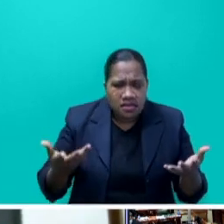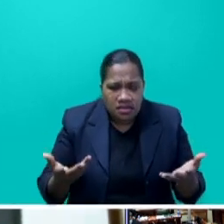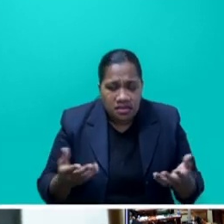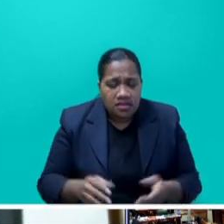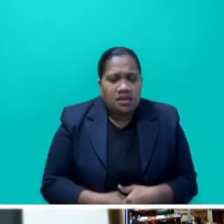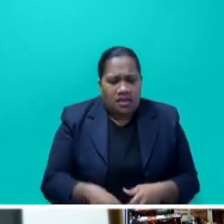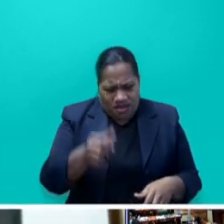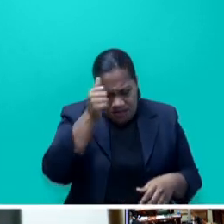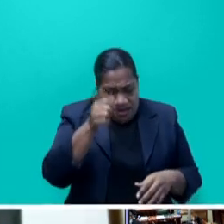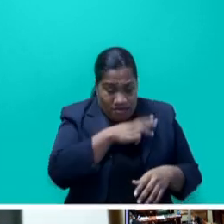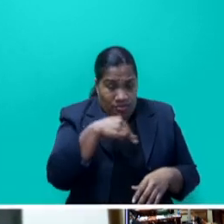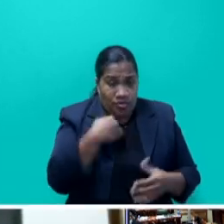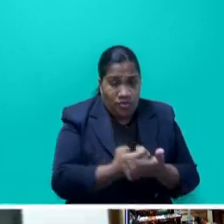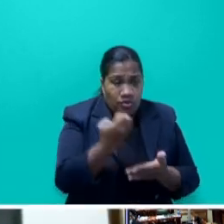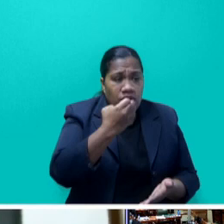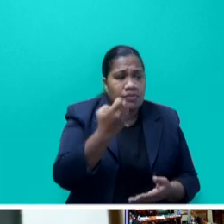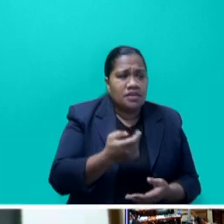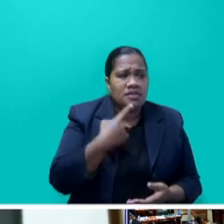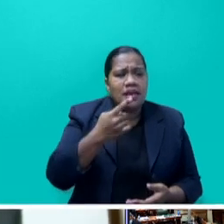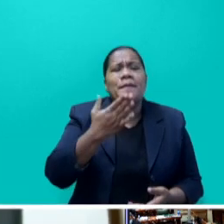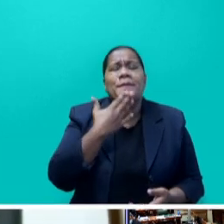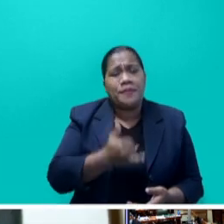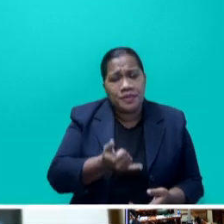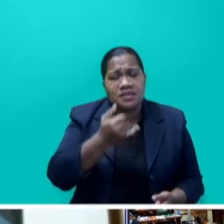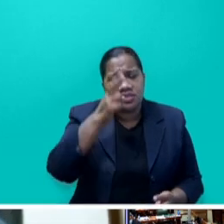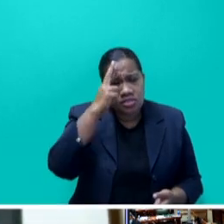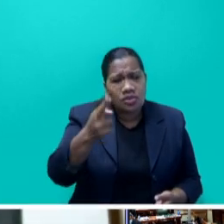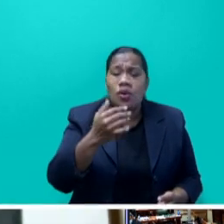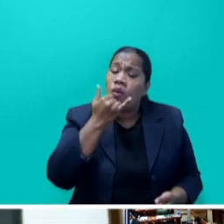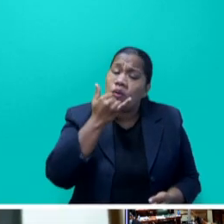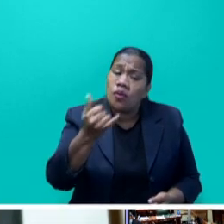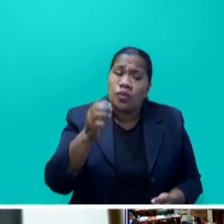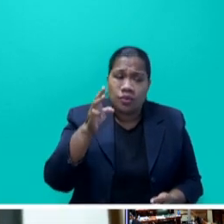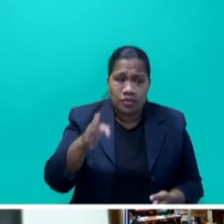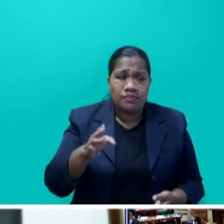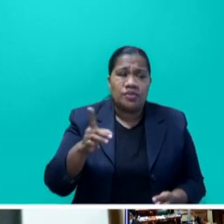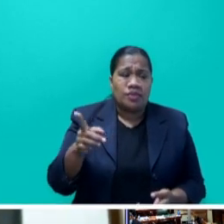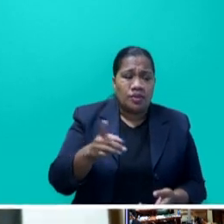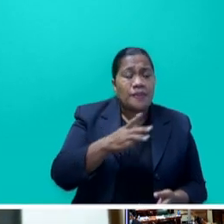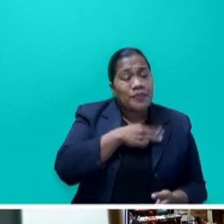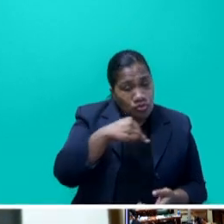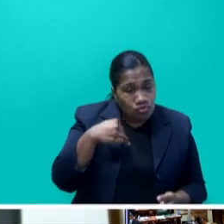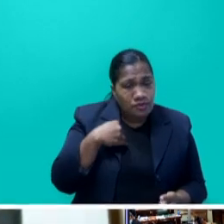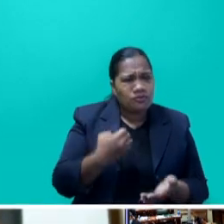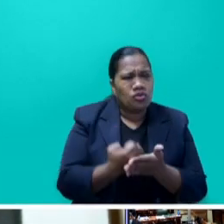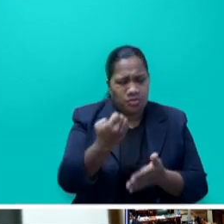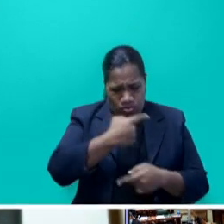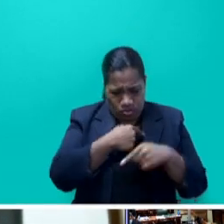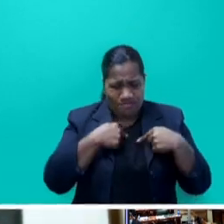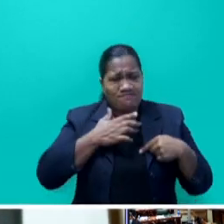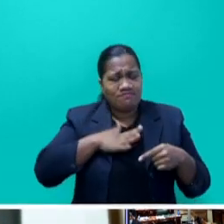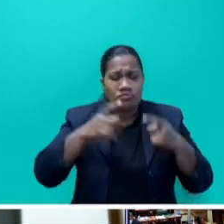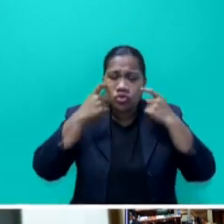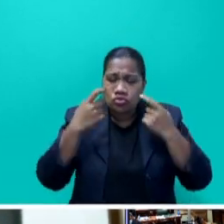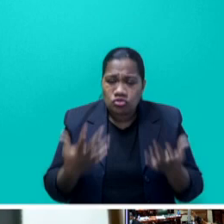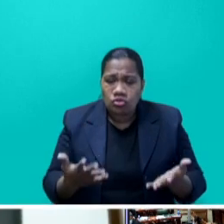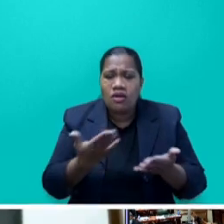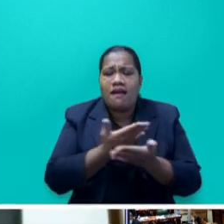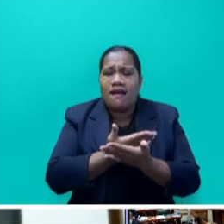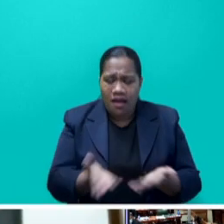saying, please, sir, can you call him? Can you please call him to Ministry of Economy? We want to show him how R